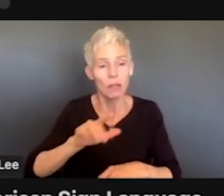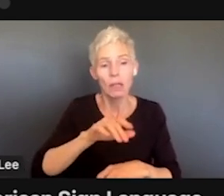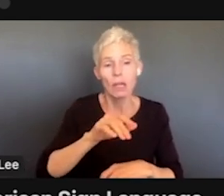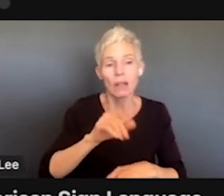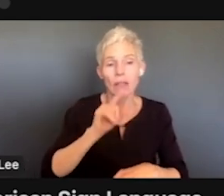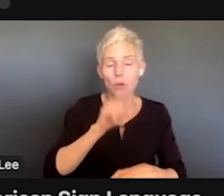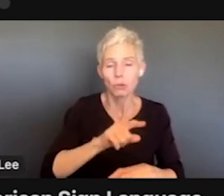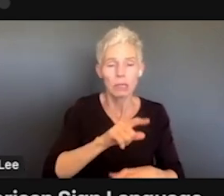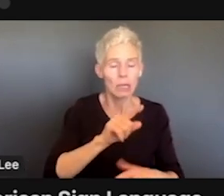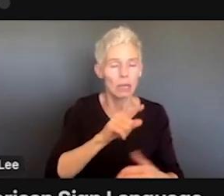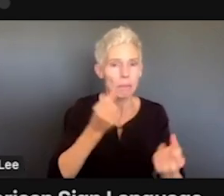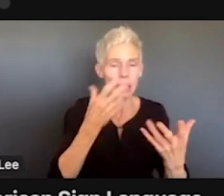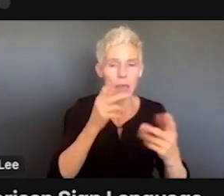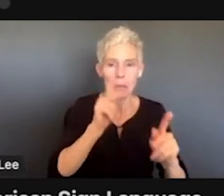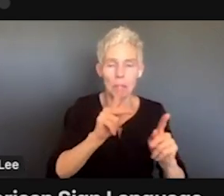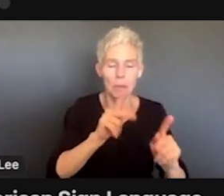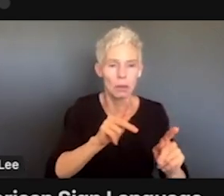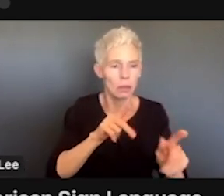suicide, including